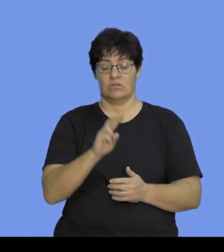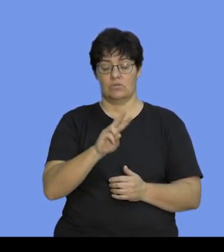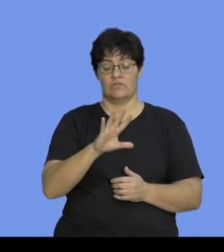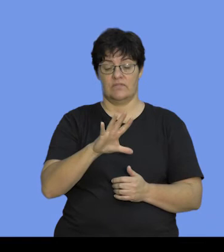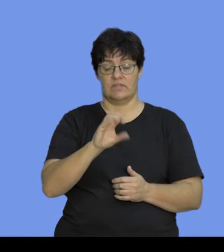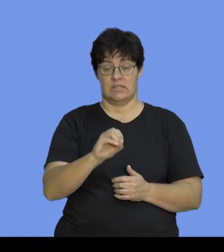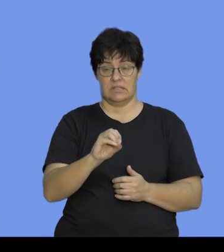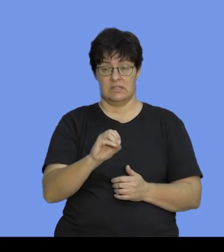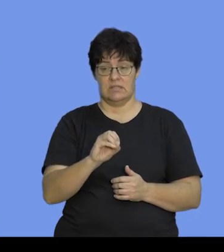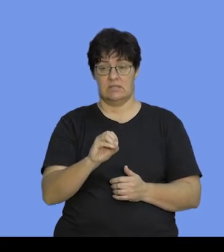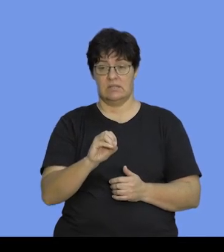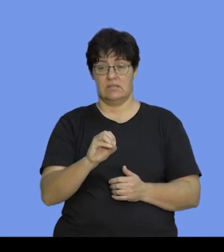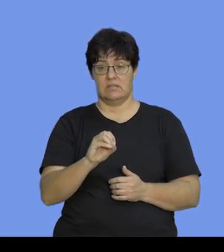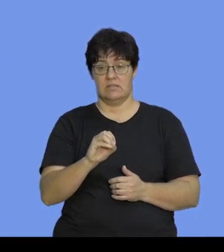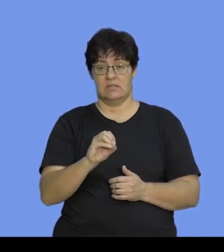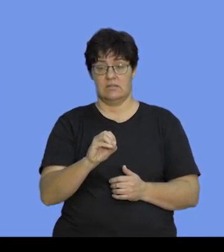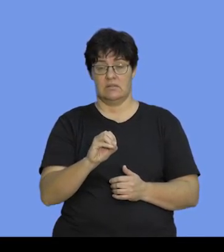is 250